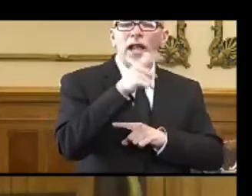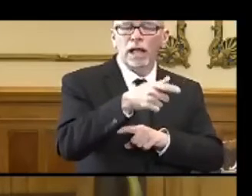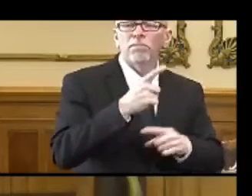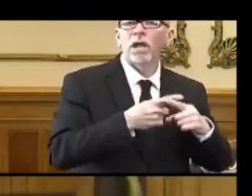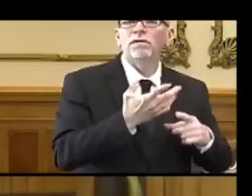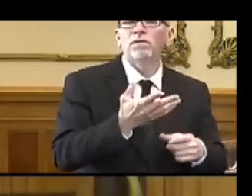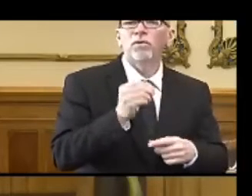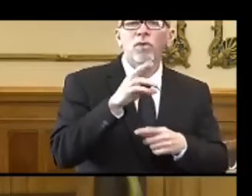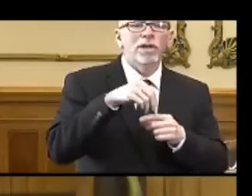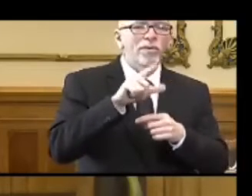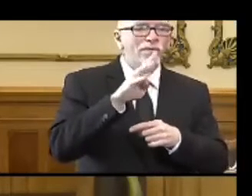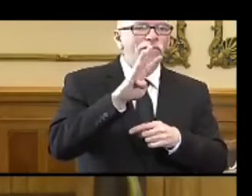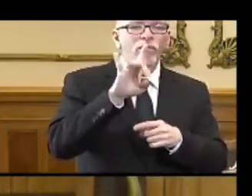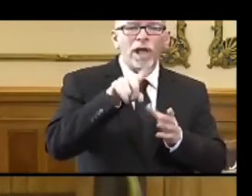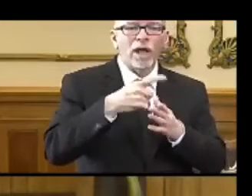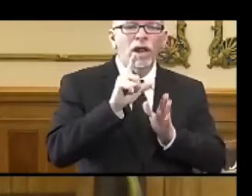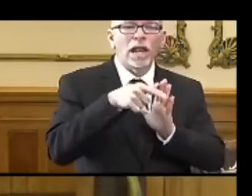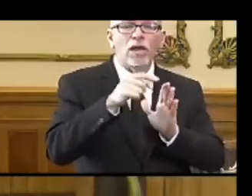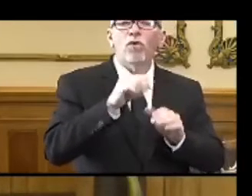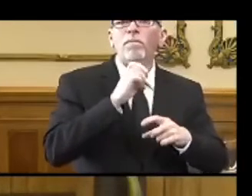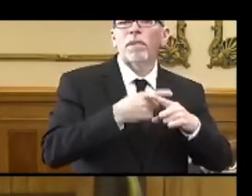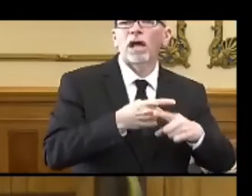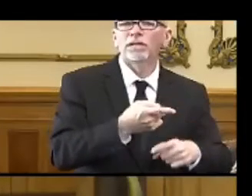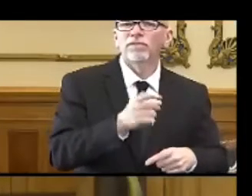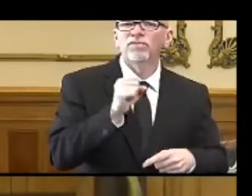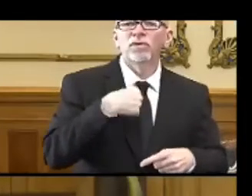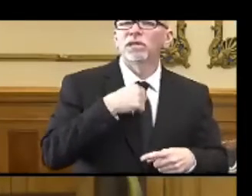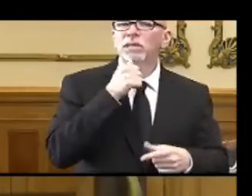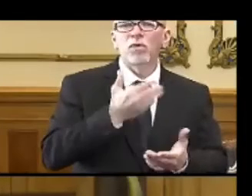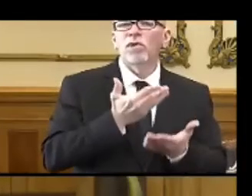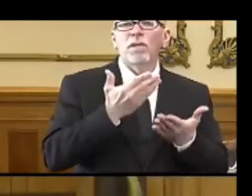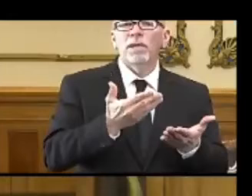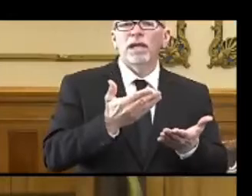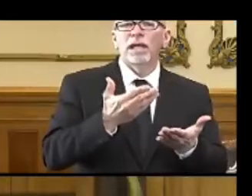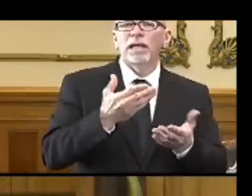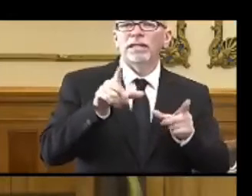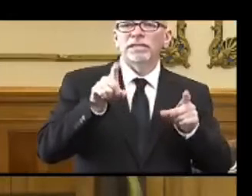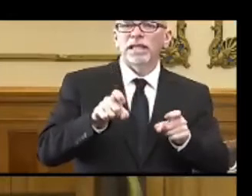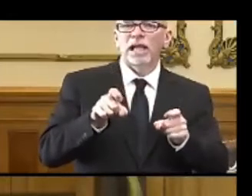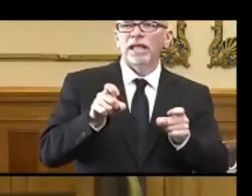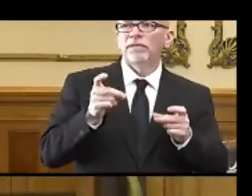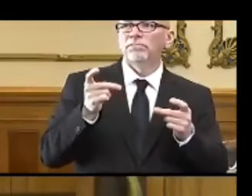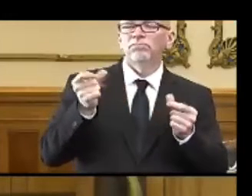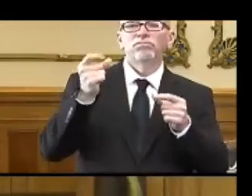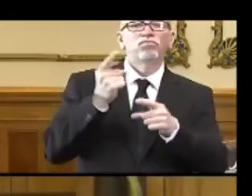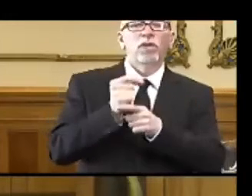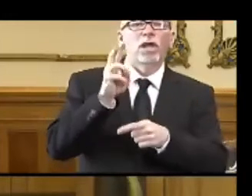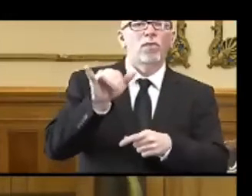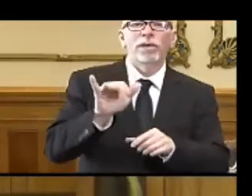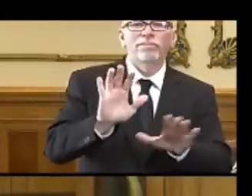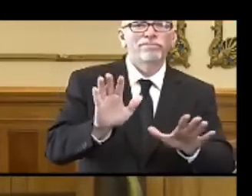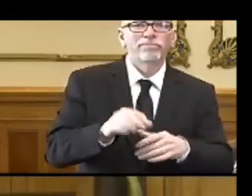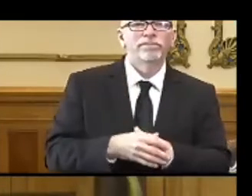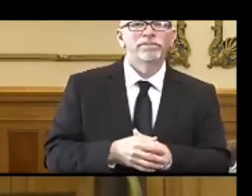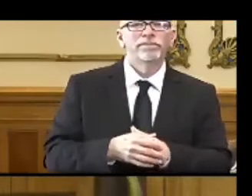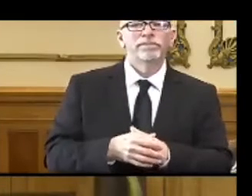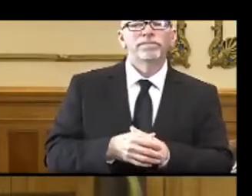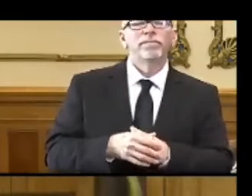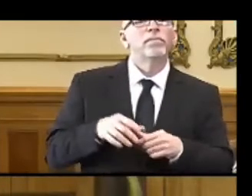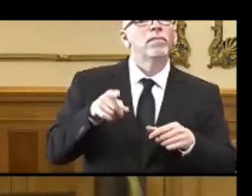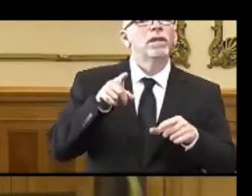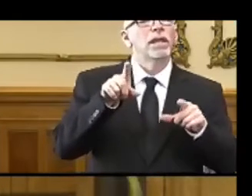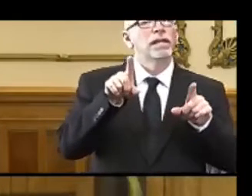24 to 48 hours be positive. So I would not recommend testing her right now. With regards to